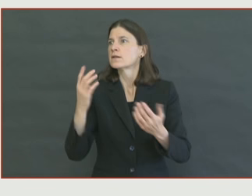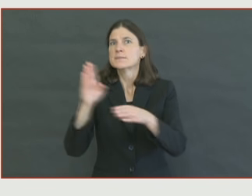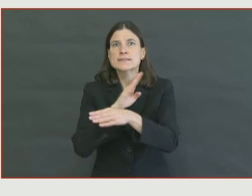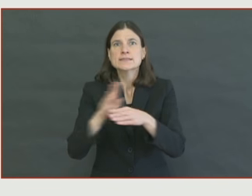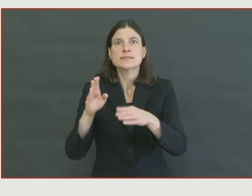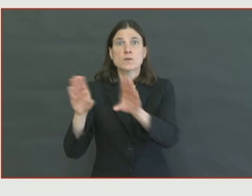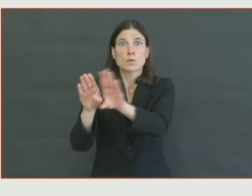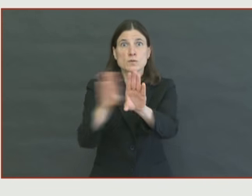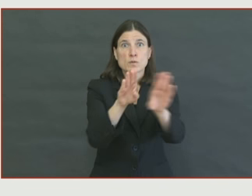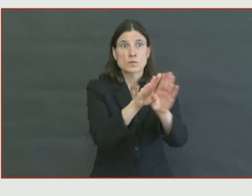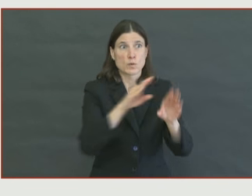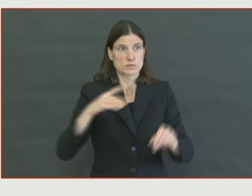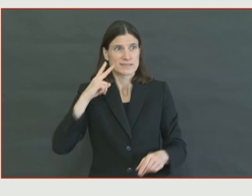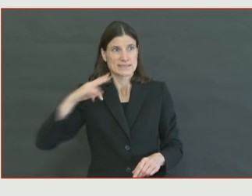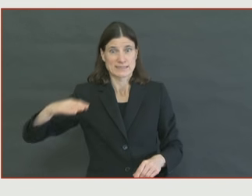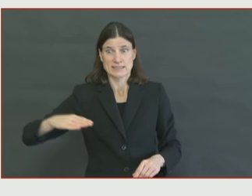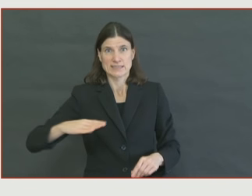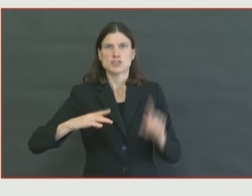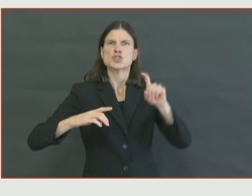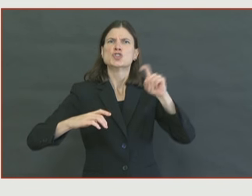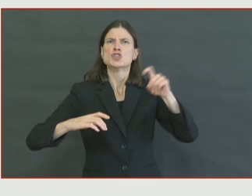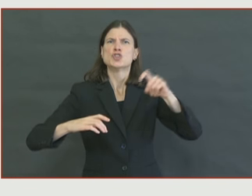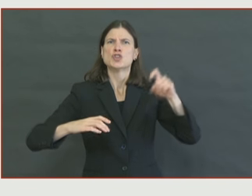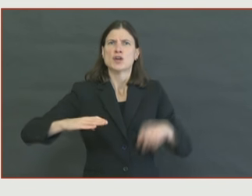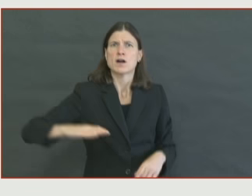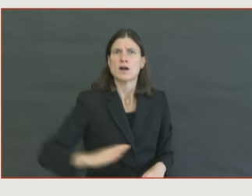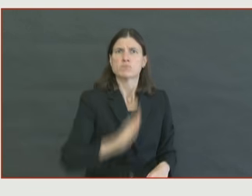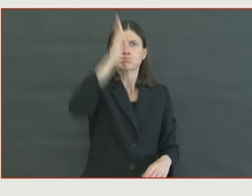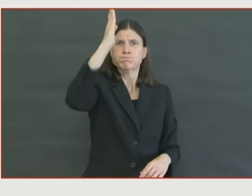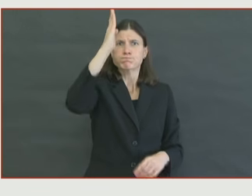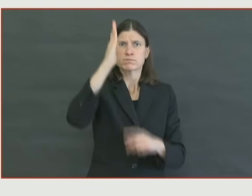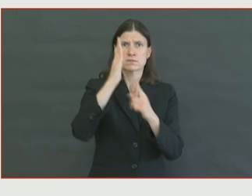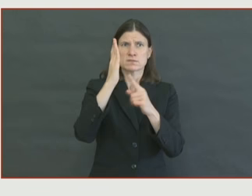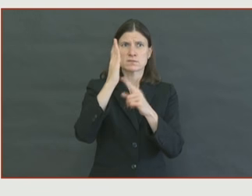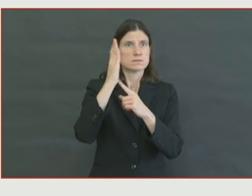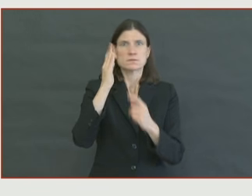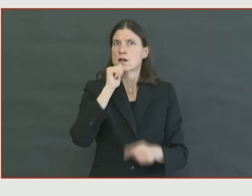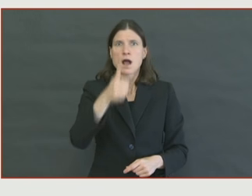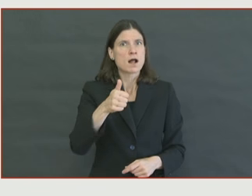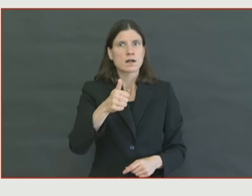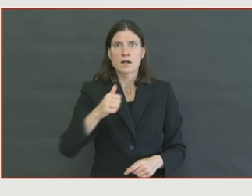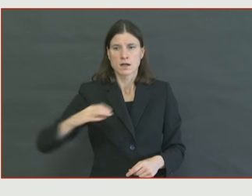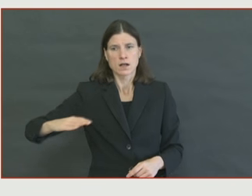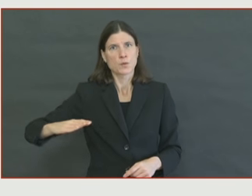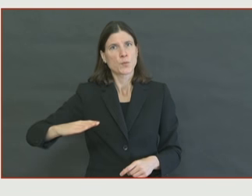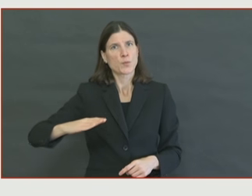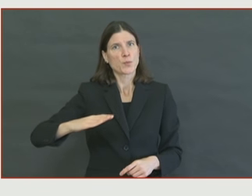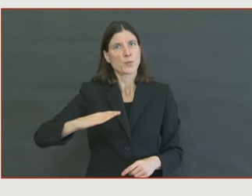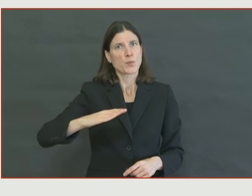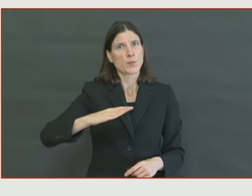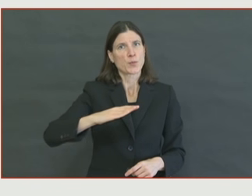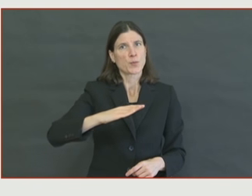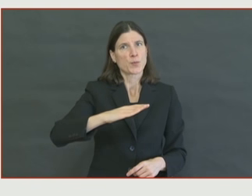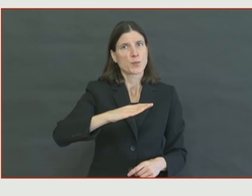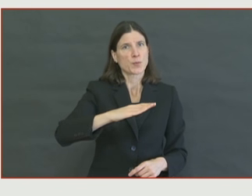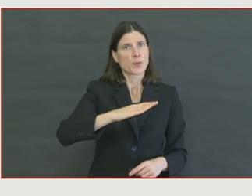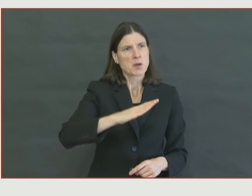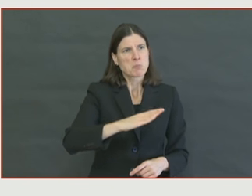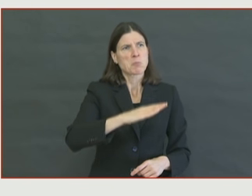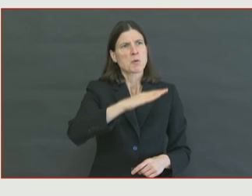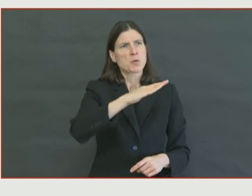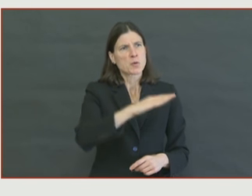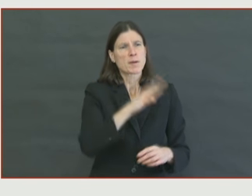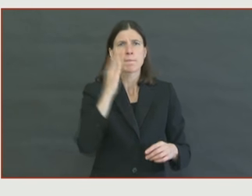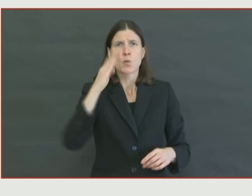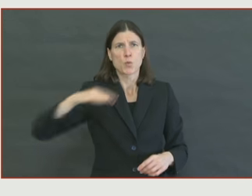rate. But still, I think at that point they were doubling like every 4 days, which was